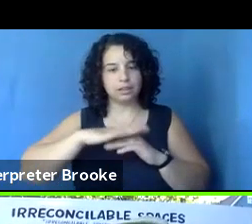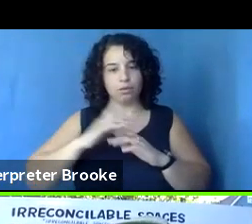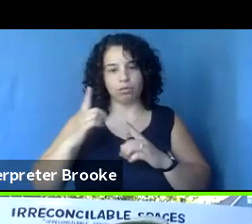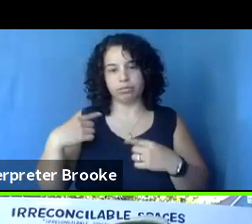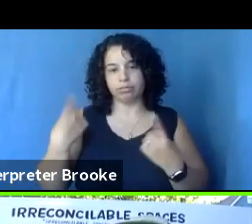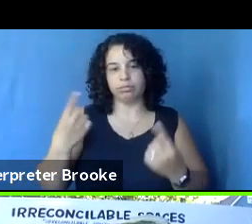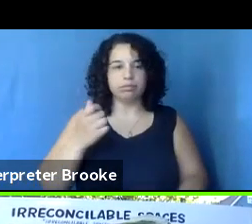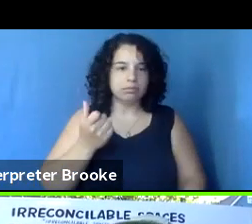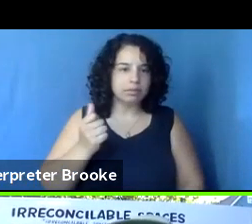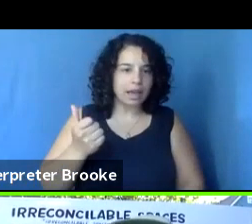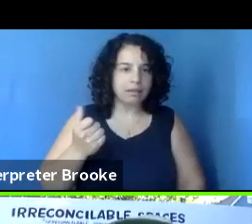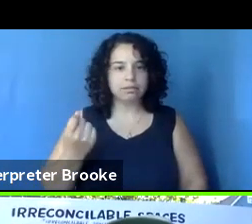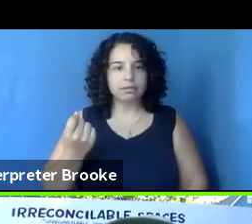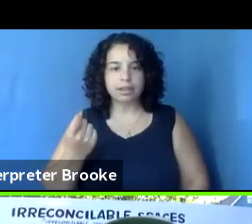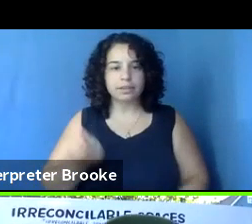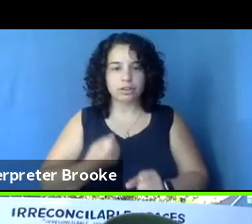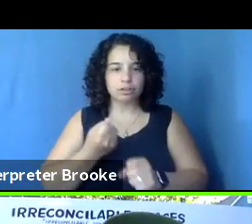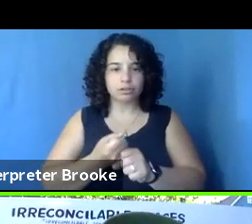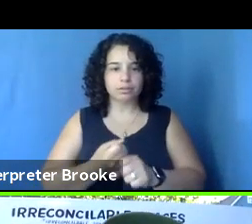And